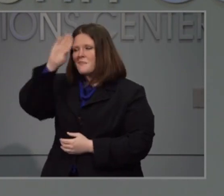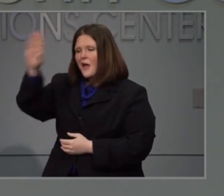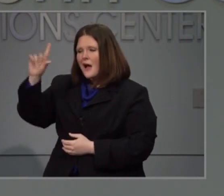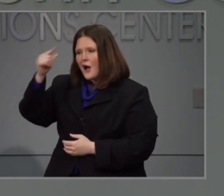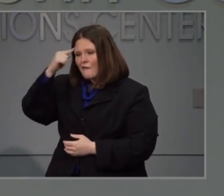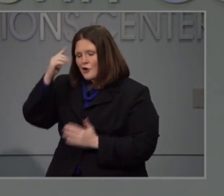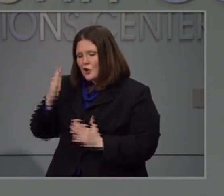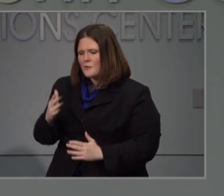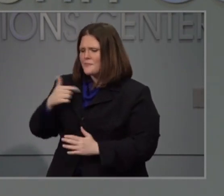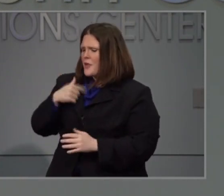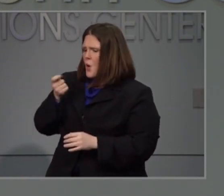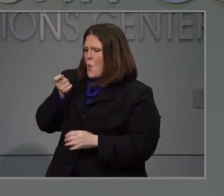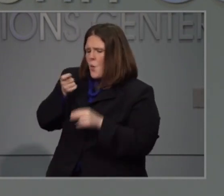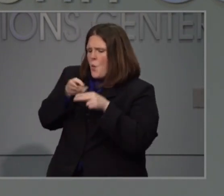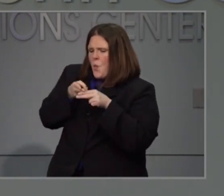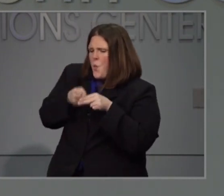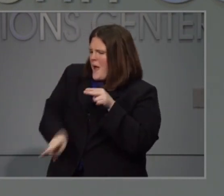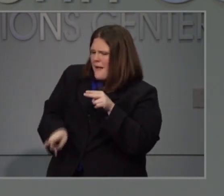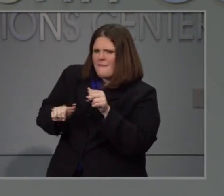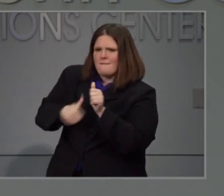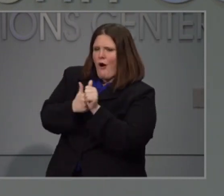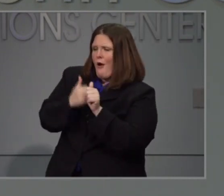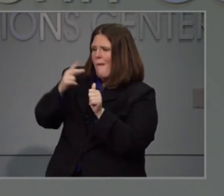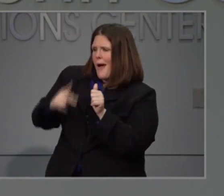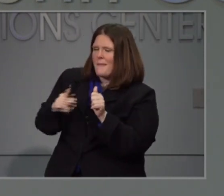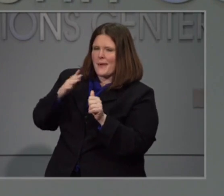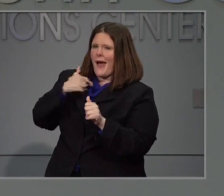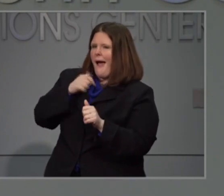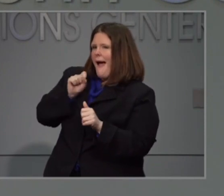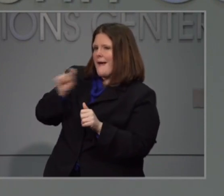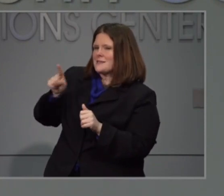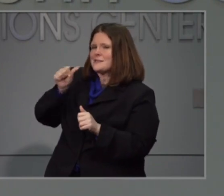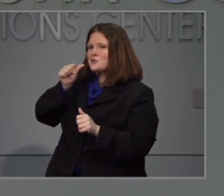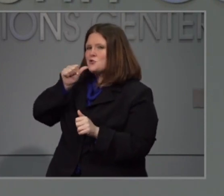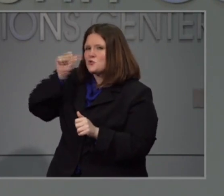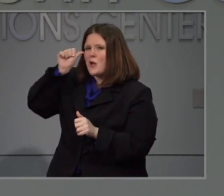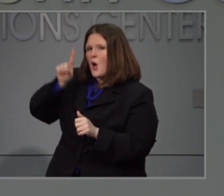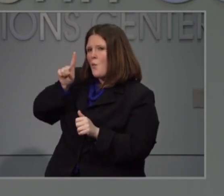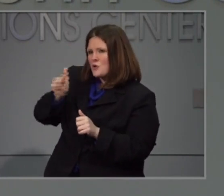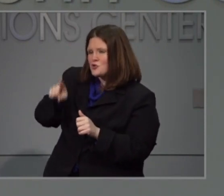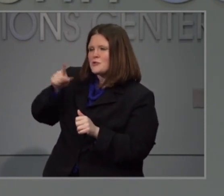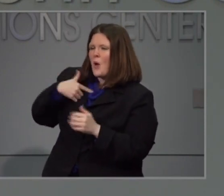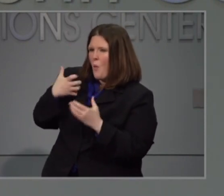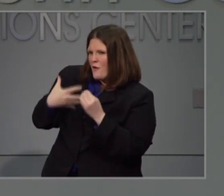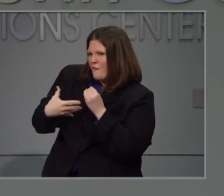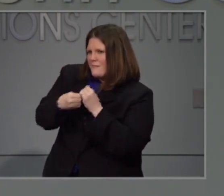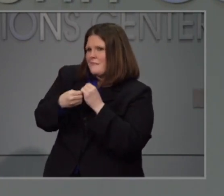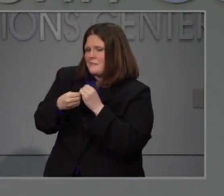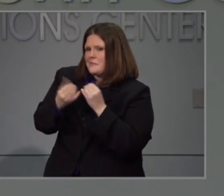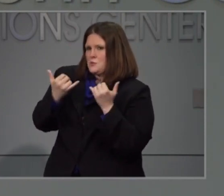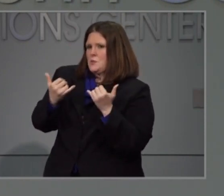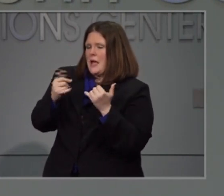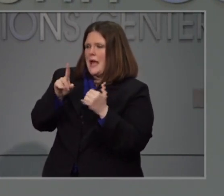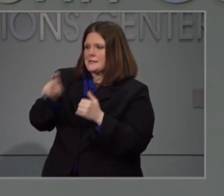a quick follow-up question to the question that I asked yesterday. You answered saying that